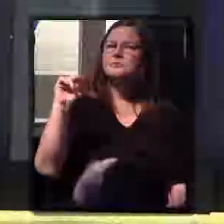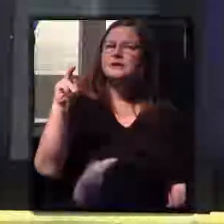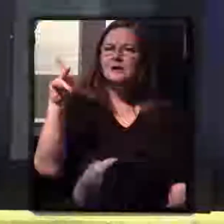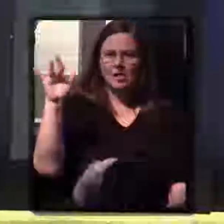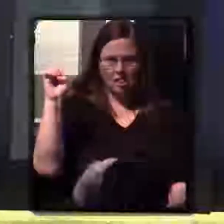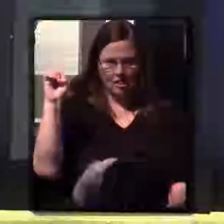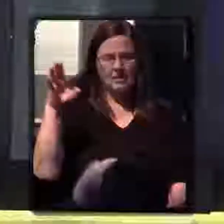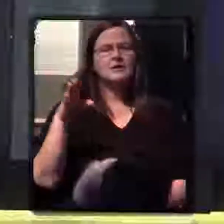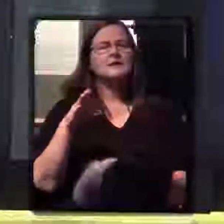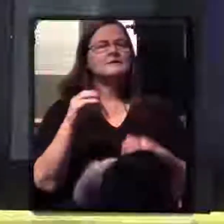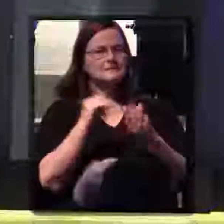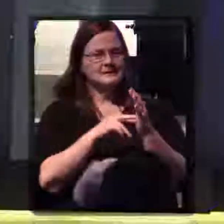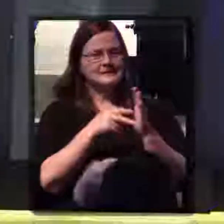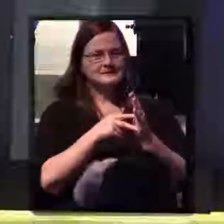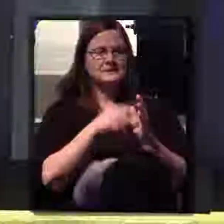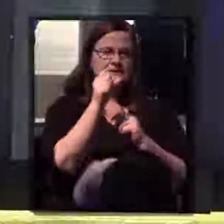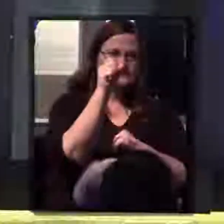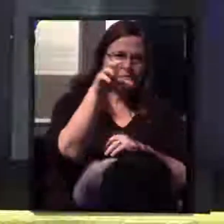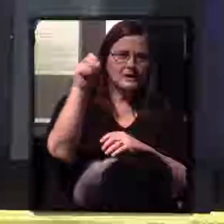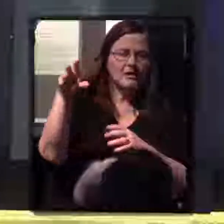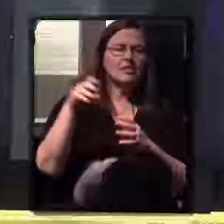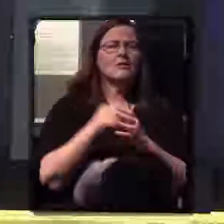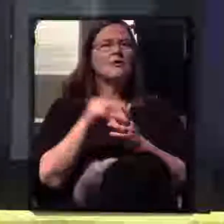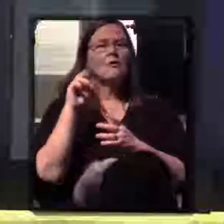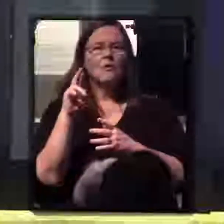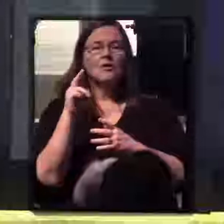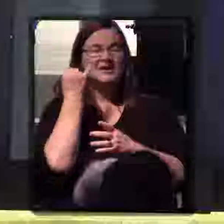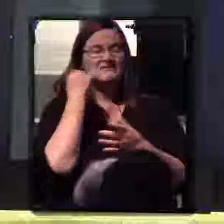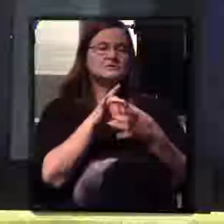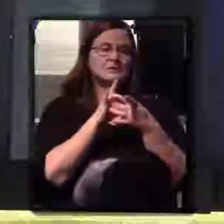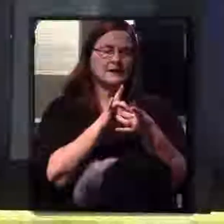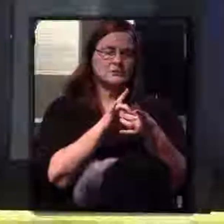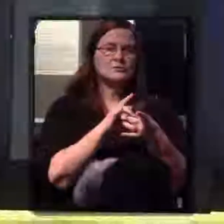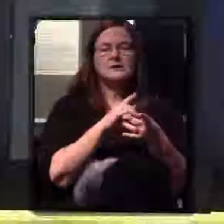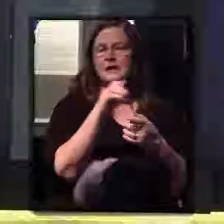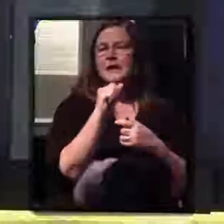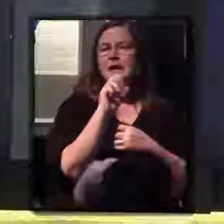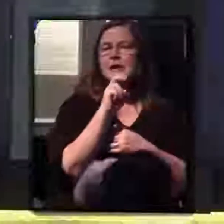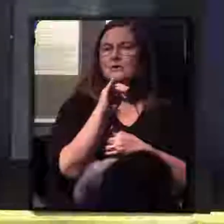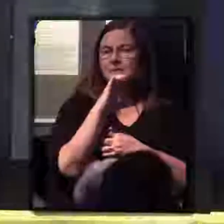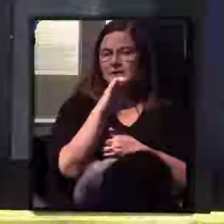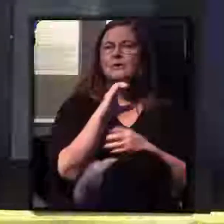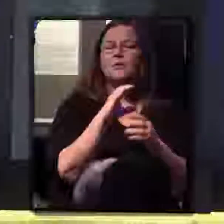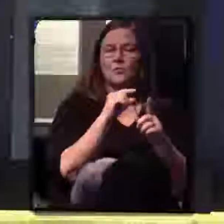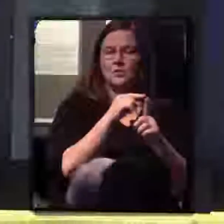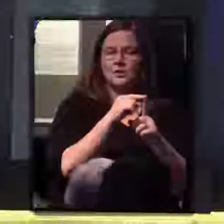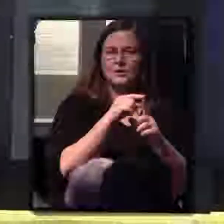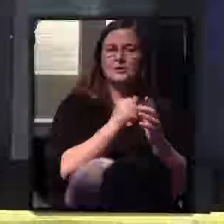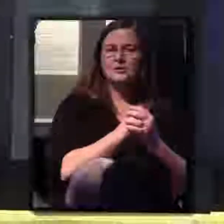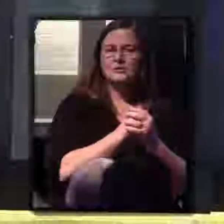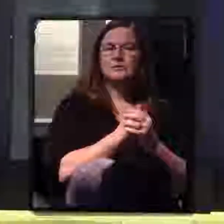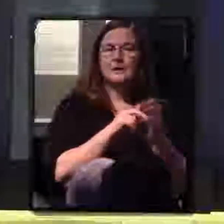for sprinkle, whether it means sprinkle or whether it's more related to a word in